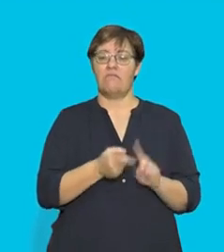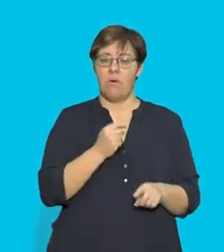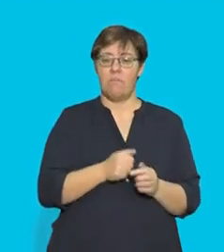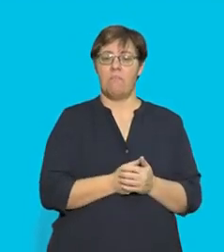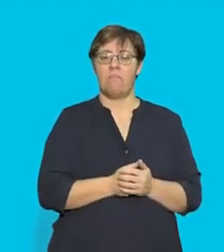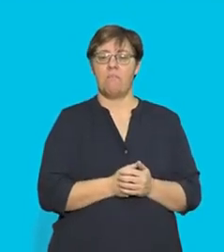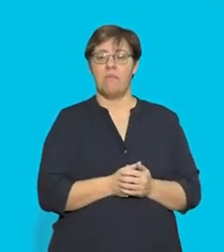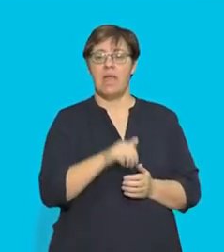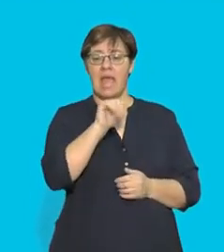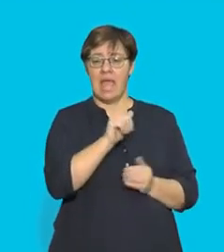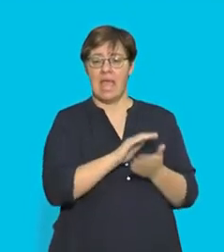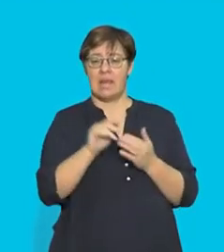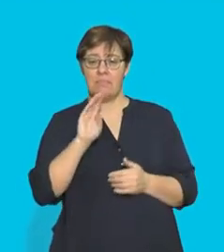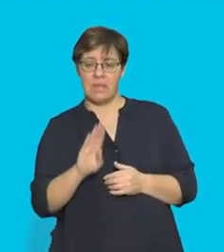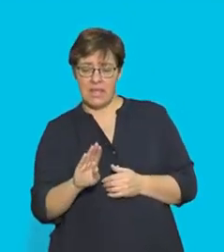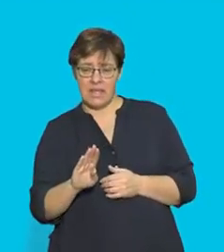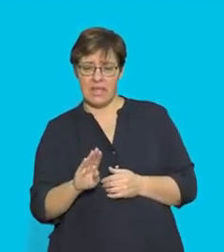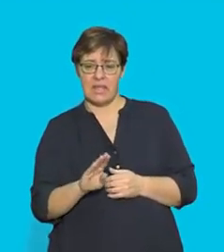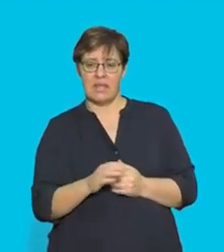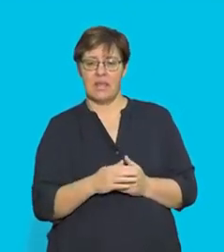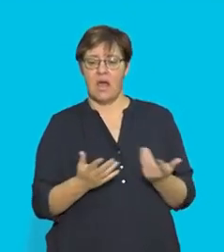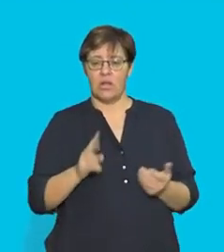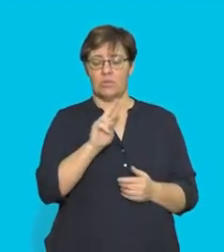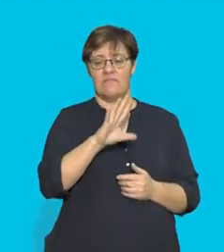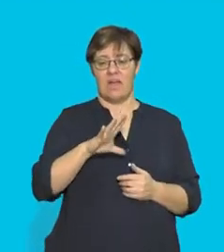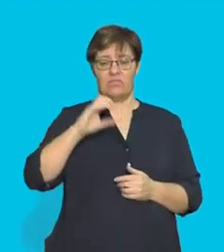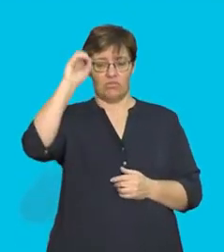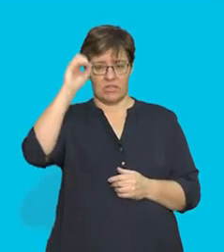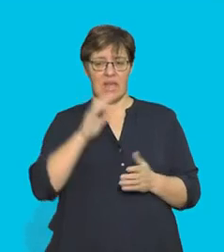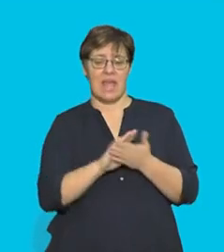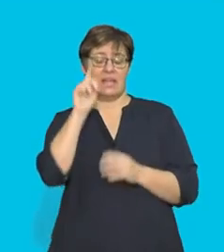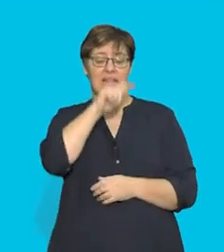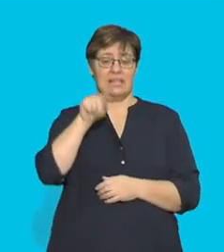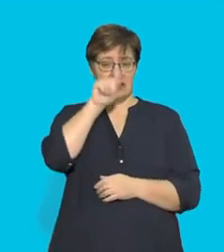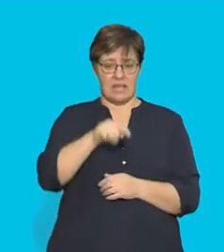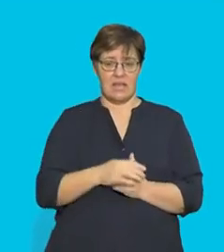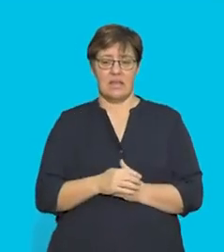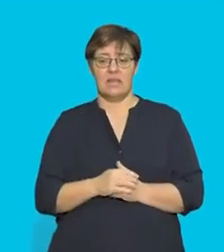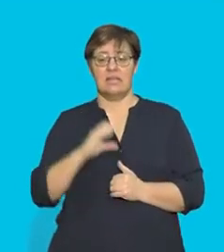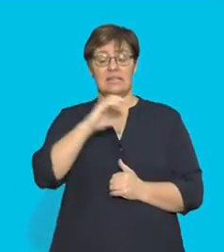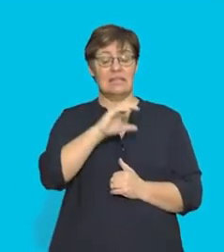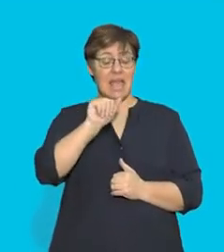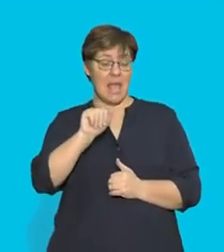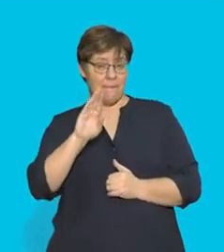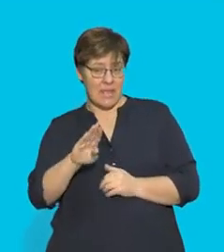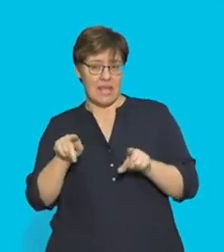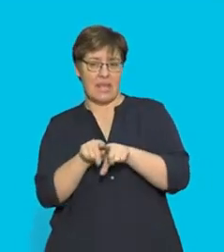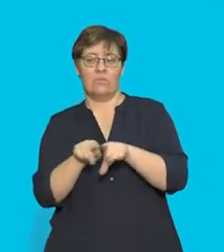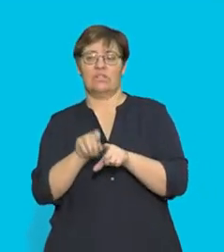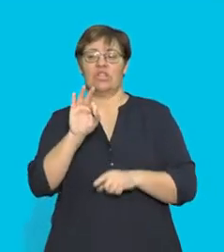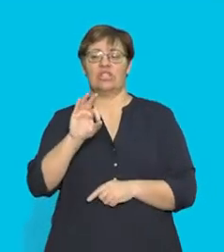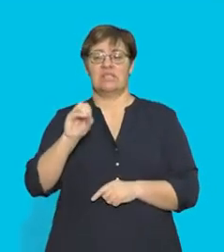from A and B are 25 degrees and theta, and they've given us that CAB is 30